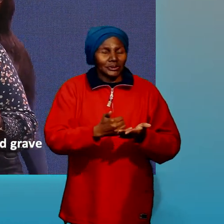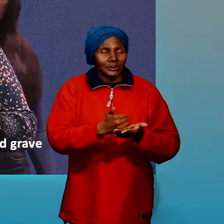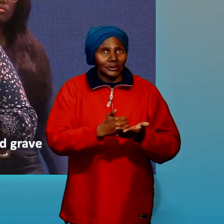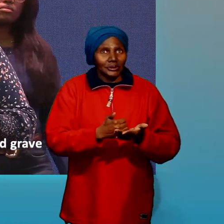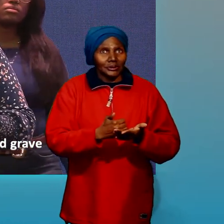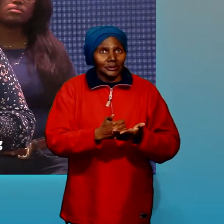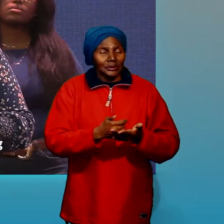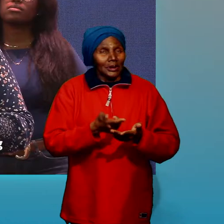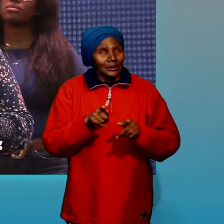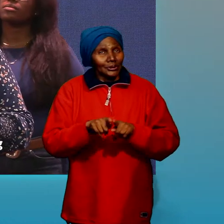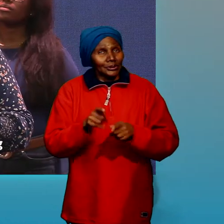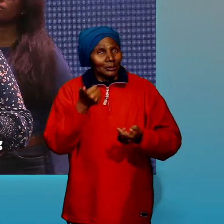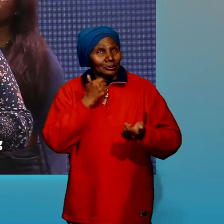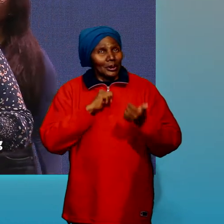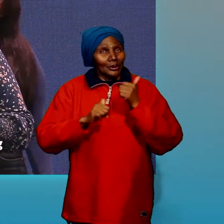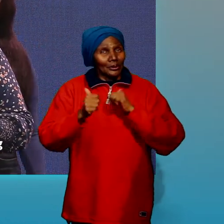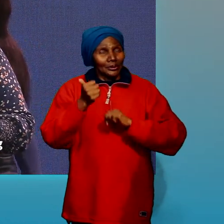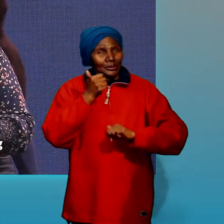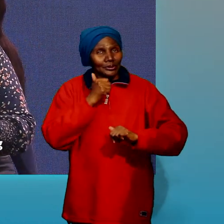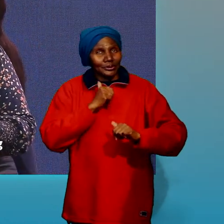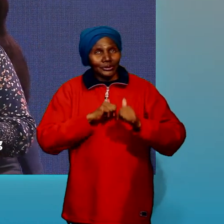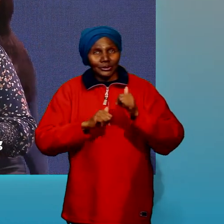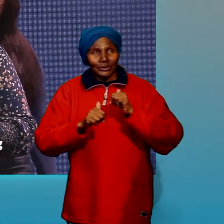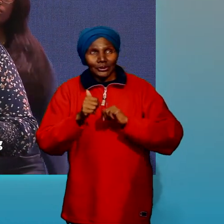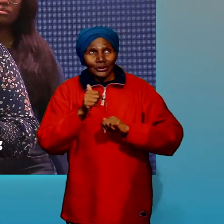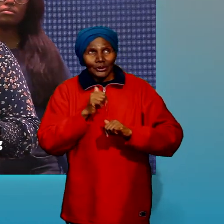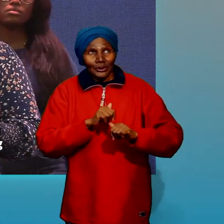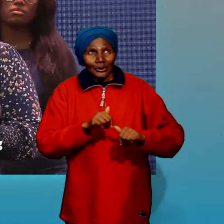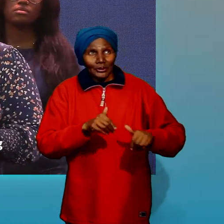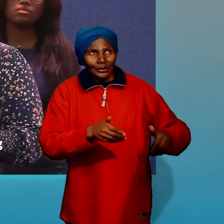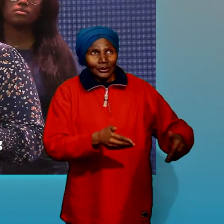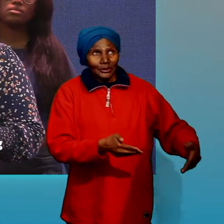the boast of the grave.